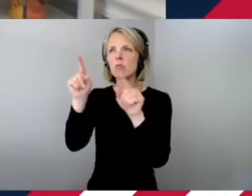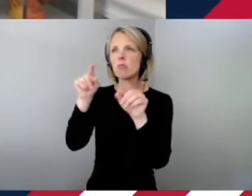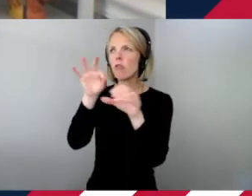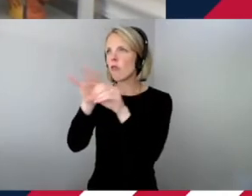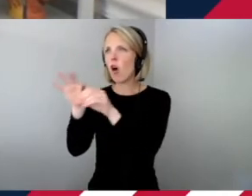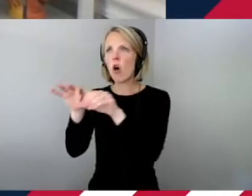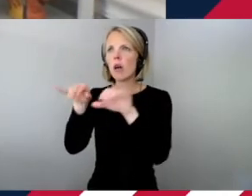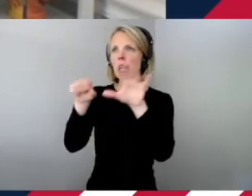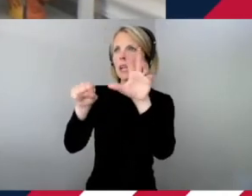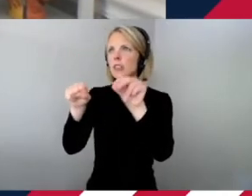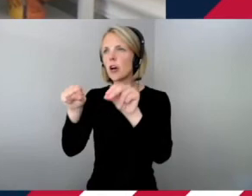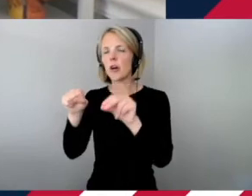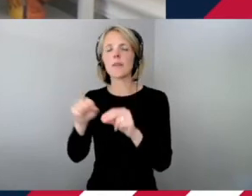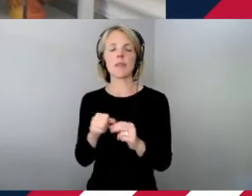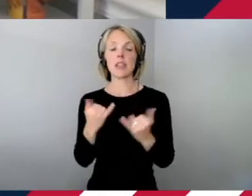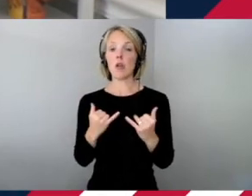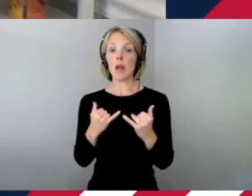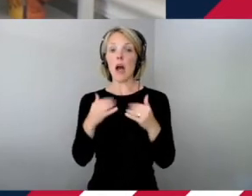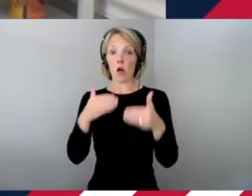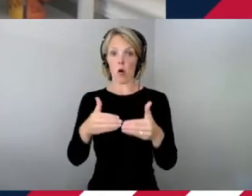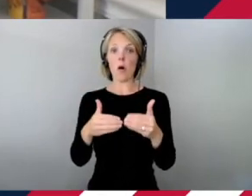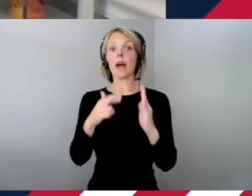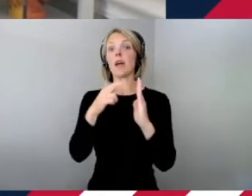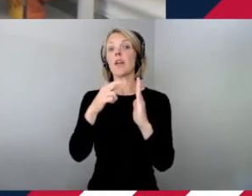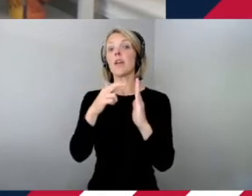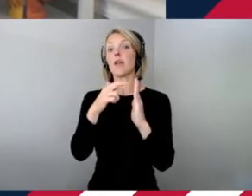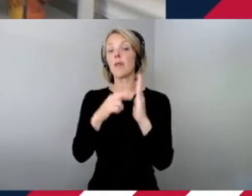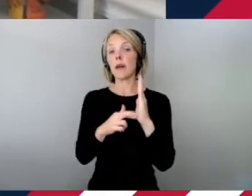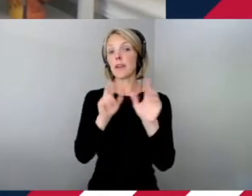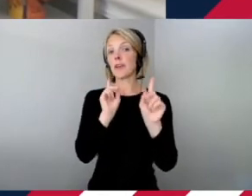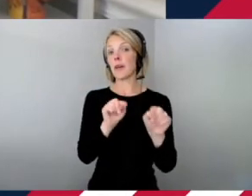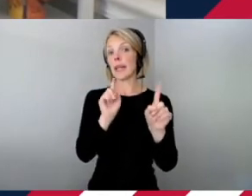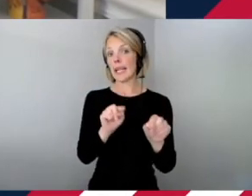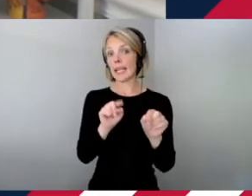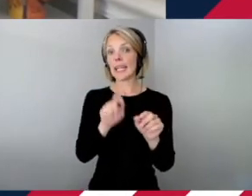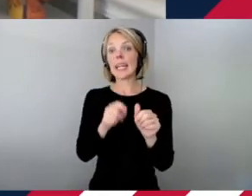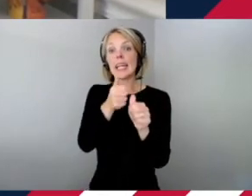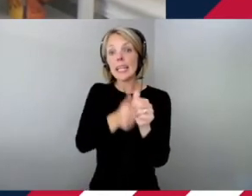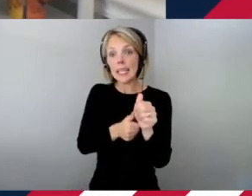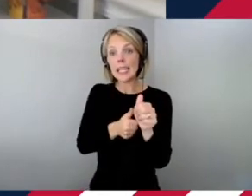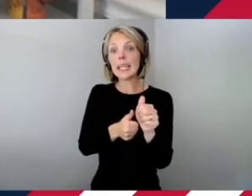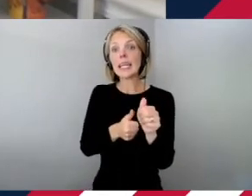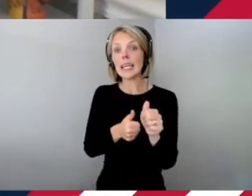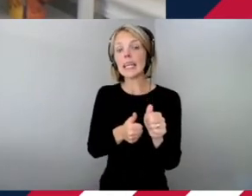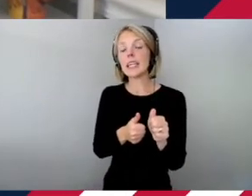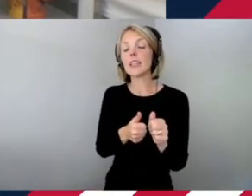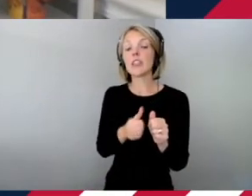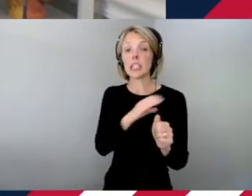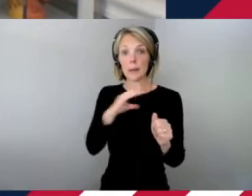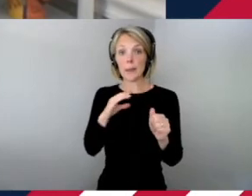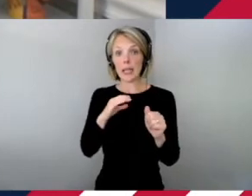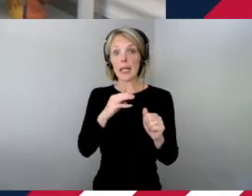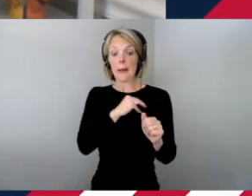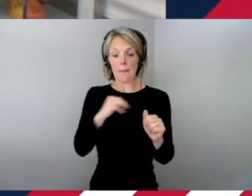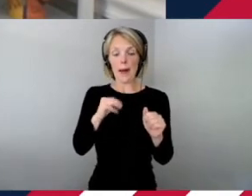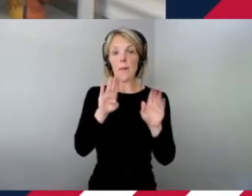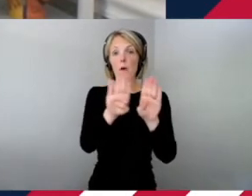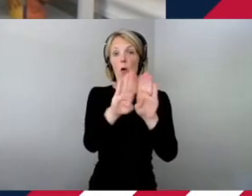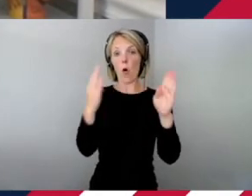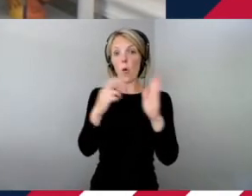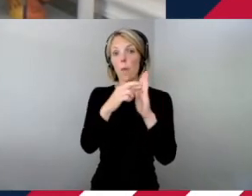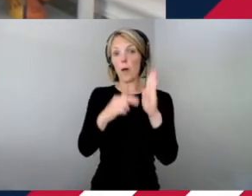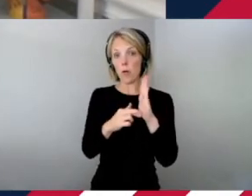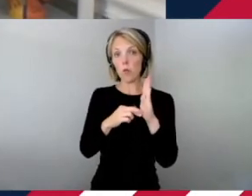for the purpose of establishing a quorum. We need each committee member to please open the Rules Committee portal on